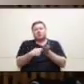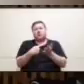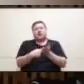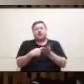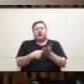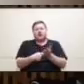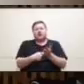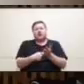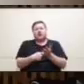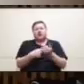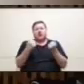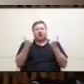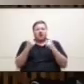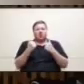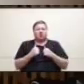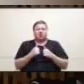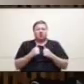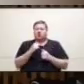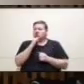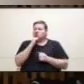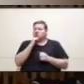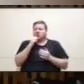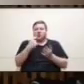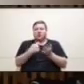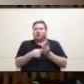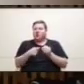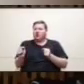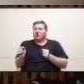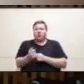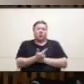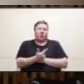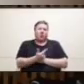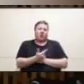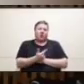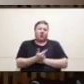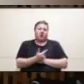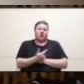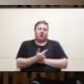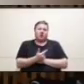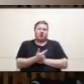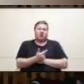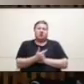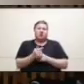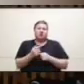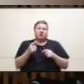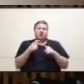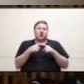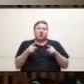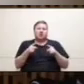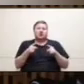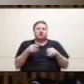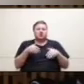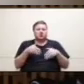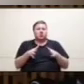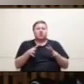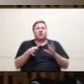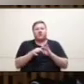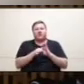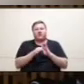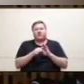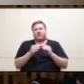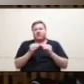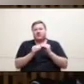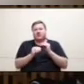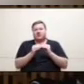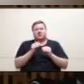accounts, though we have not paid all of them so far, but there is a movement in relation to that matter. And maybe I need to indicate